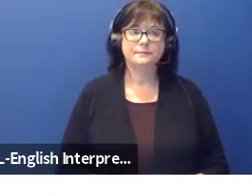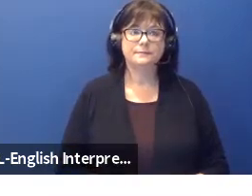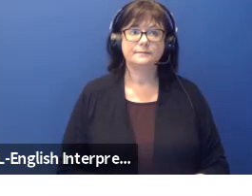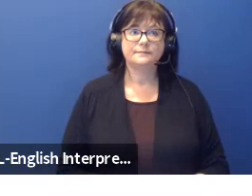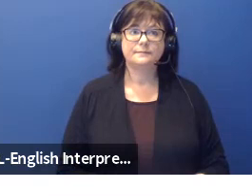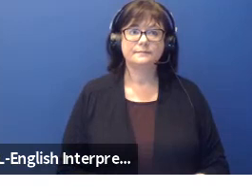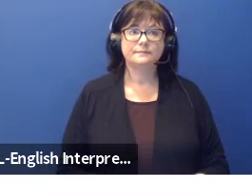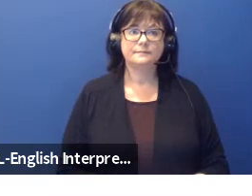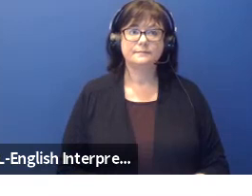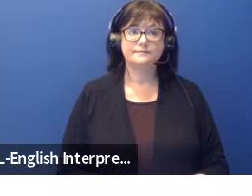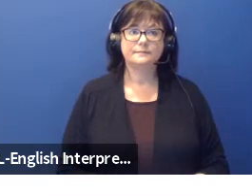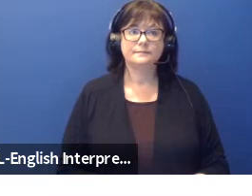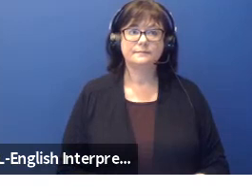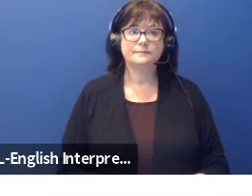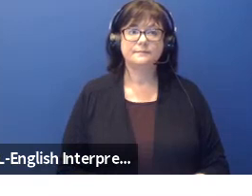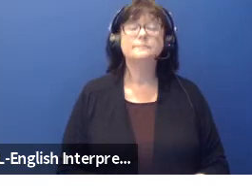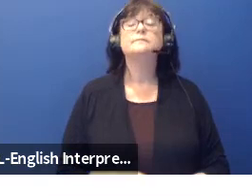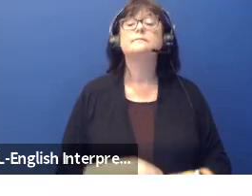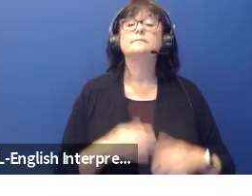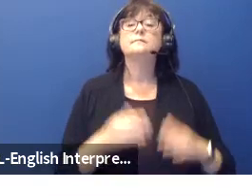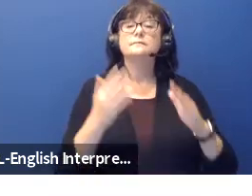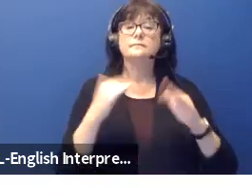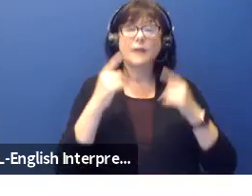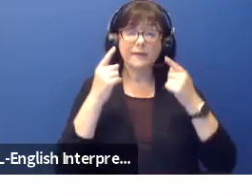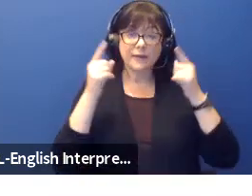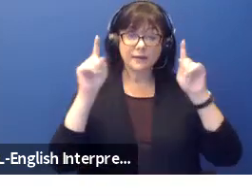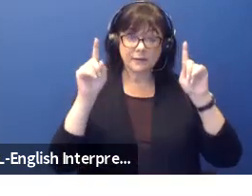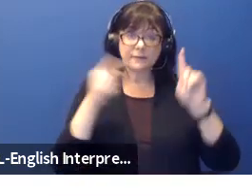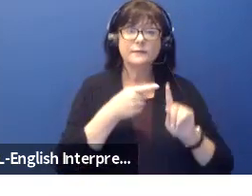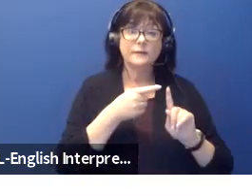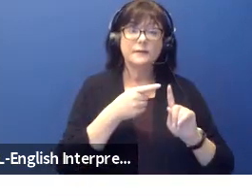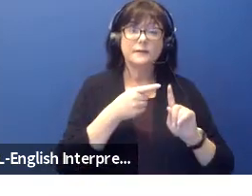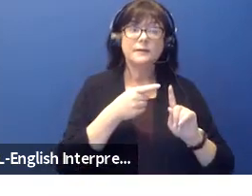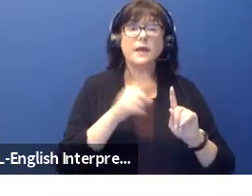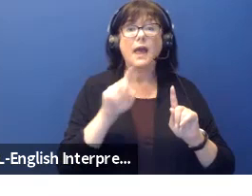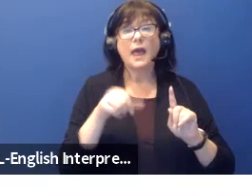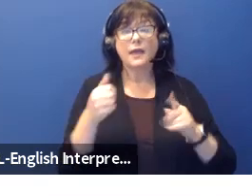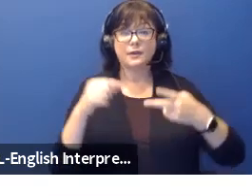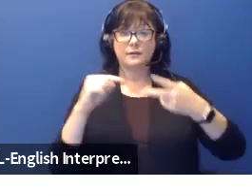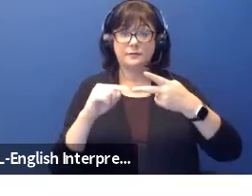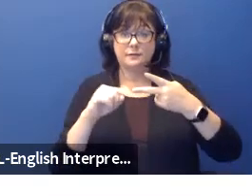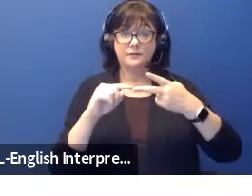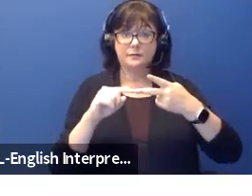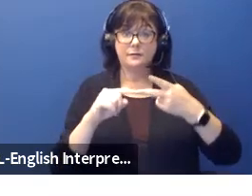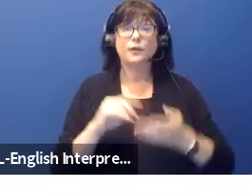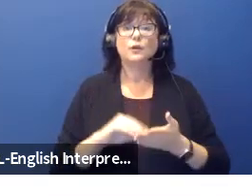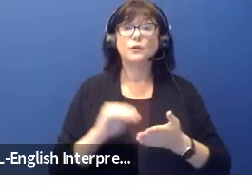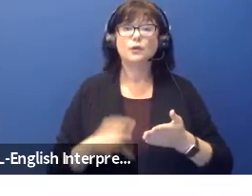So under effectiveness, we have a second measure, which is learner progress. It's for 30% of the 50.